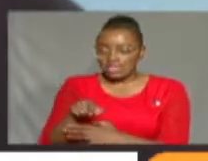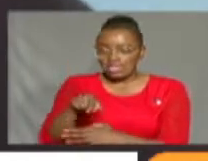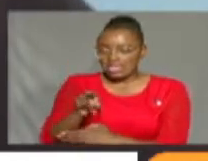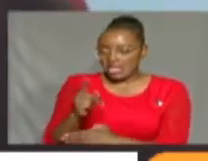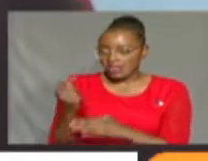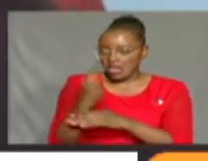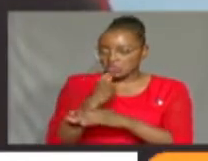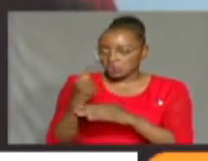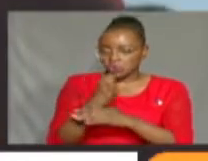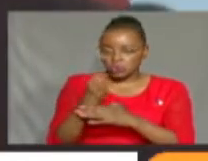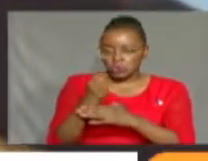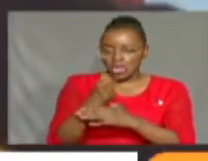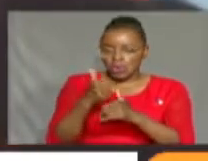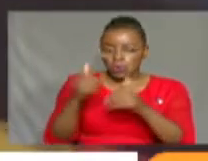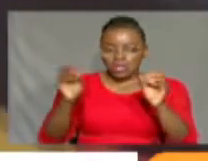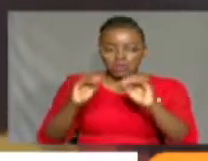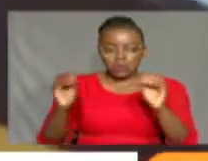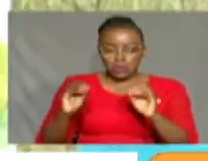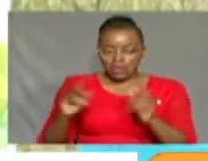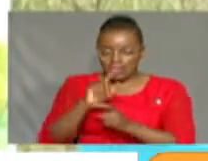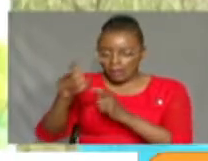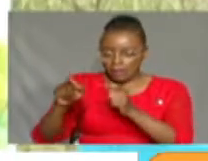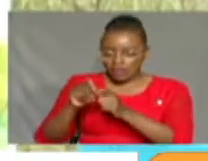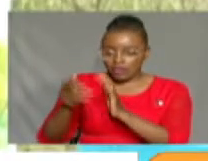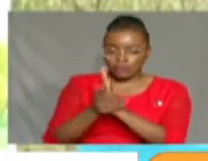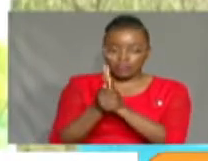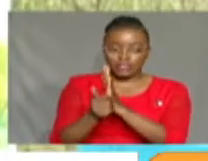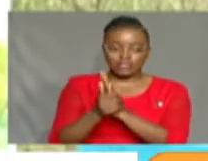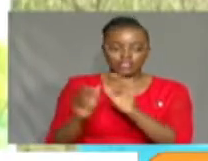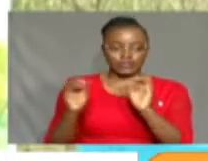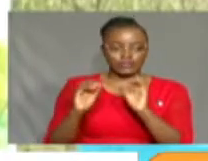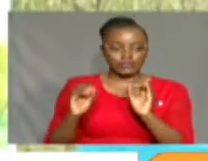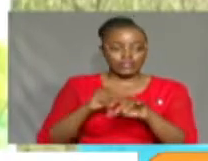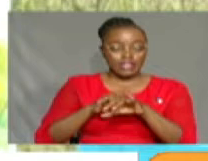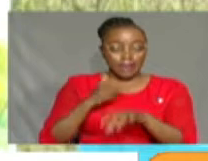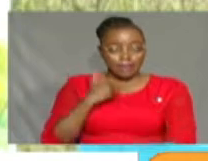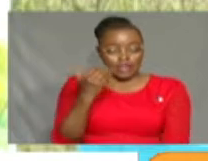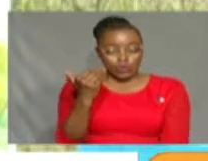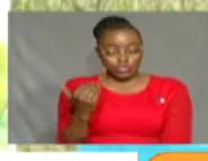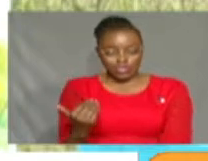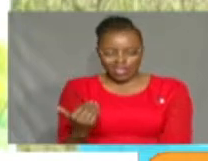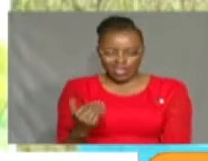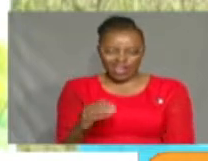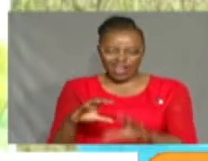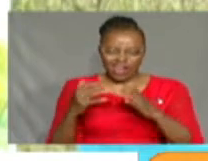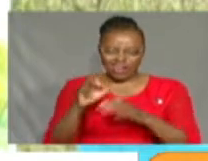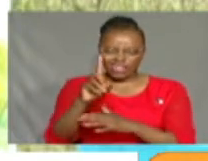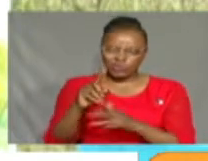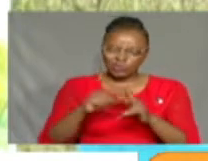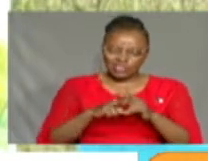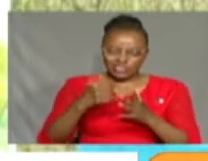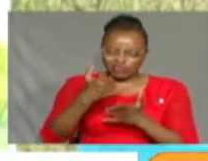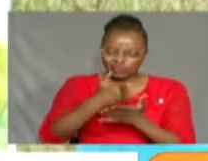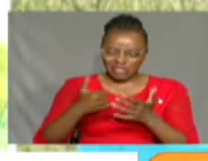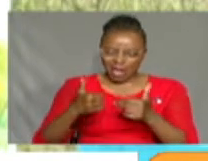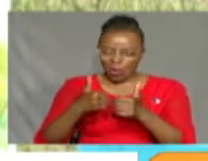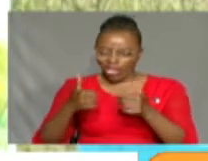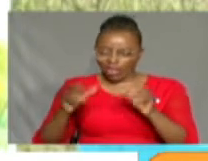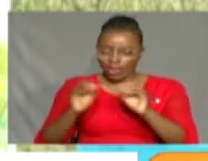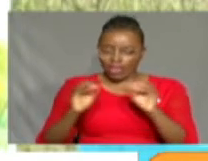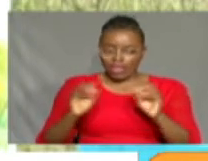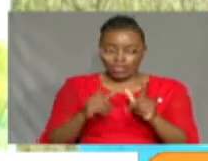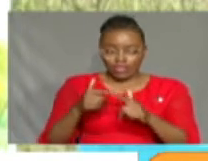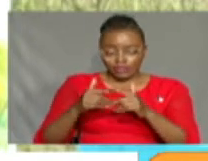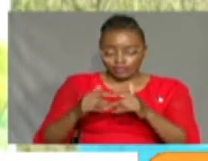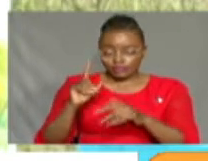to train professionally and perfect his skill. Nikiwa mdogo, at class 1 nilikuwa nimeanza kuchora lakini si sana. Baada